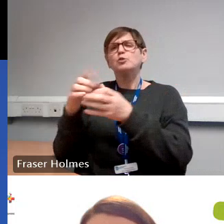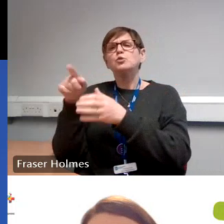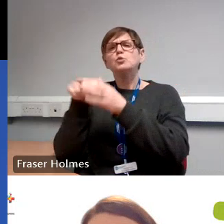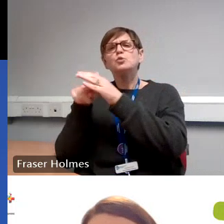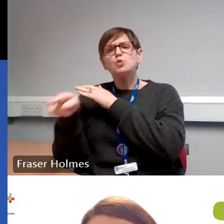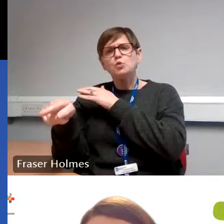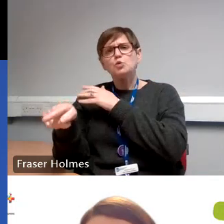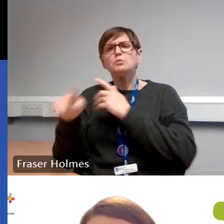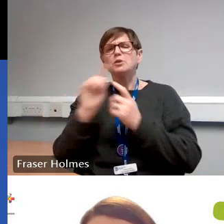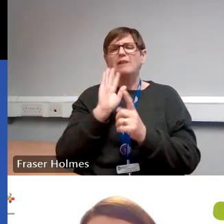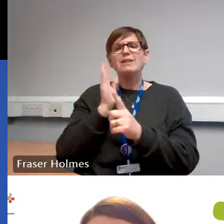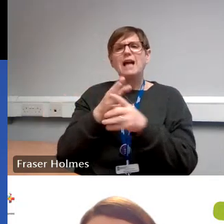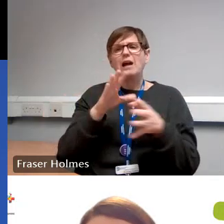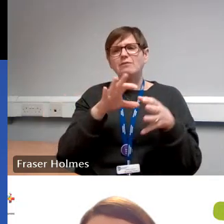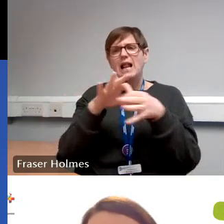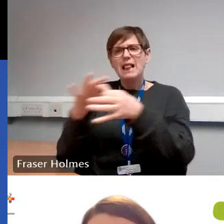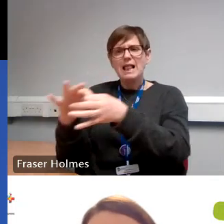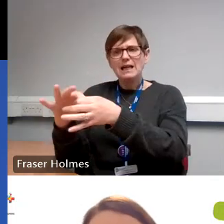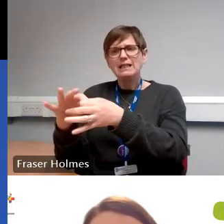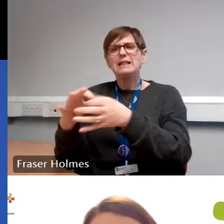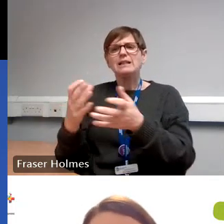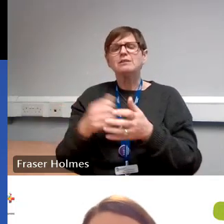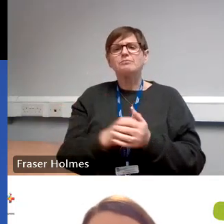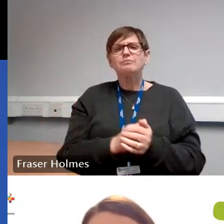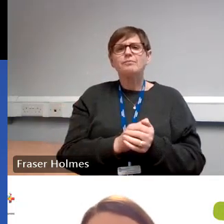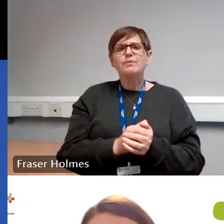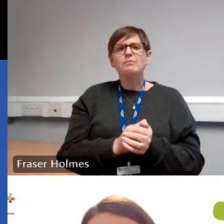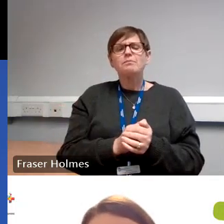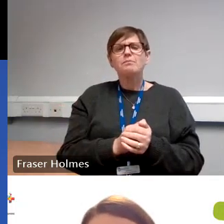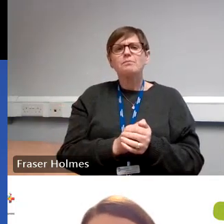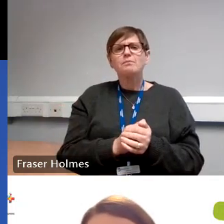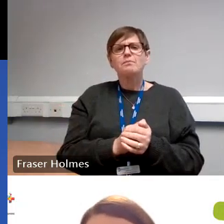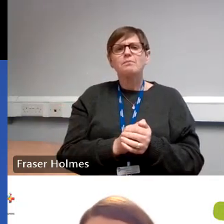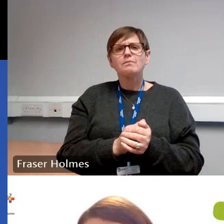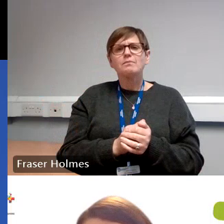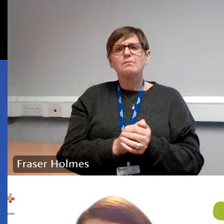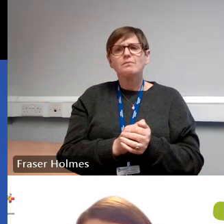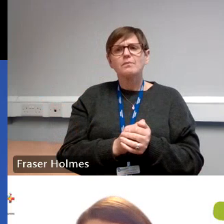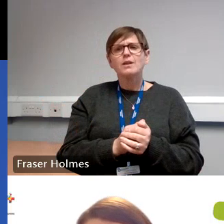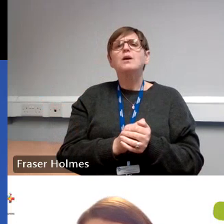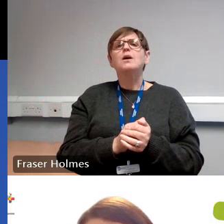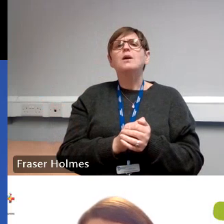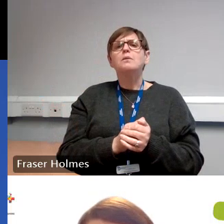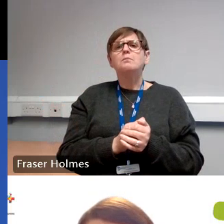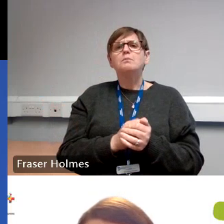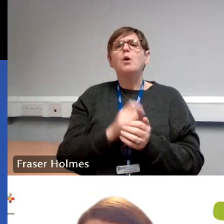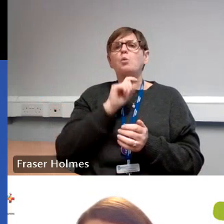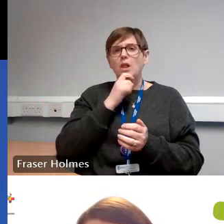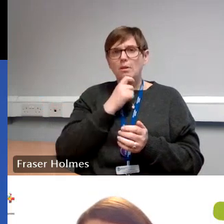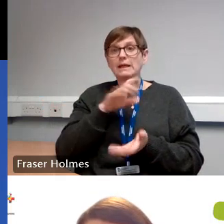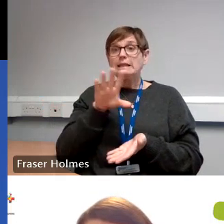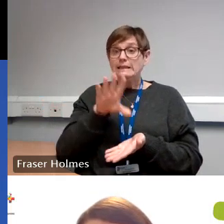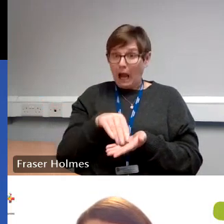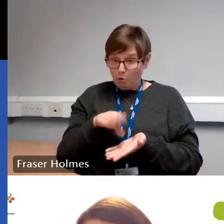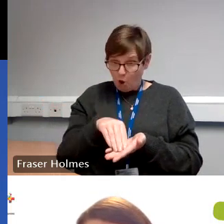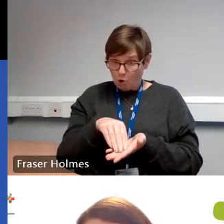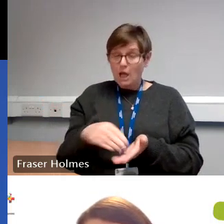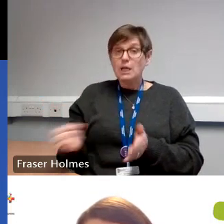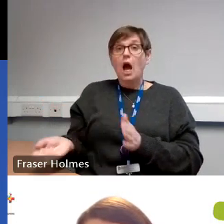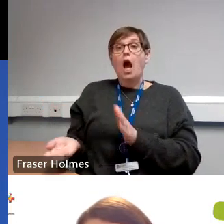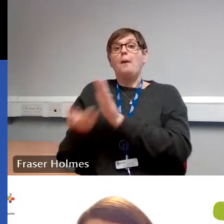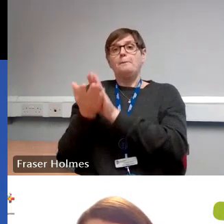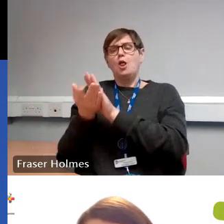a direct link to the session there as well. But we'll be downloading this session and uploading it to where you can find